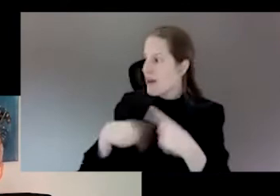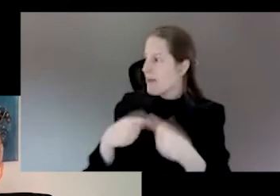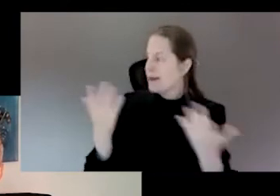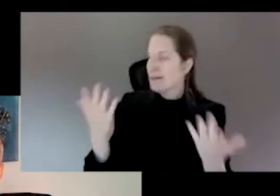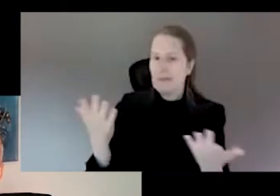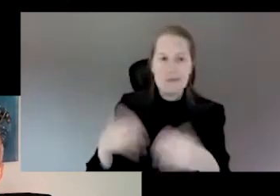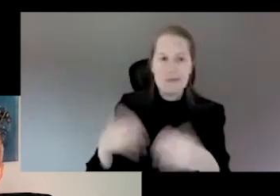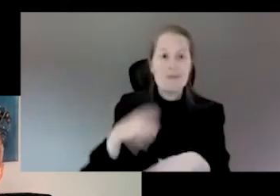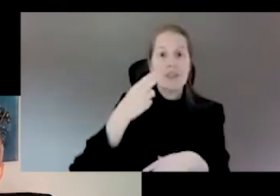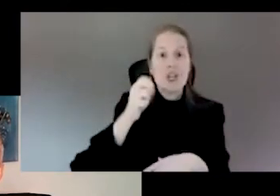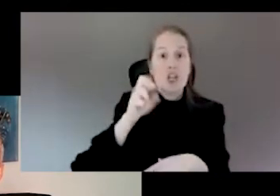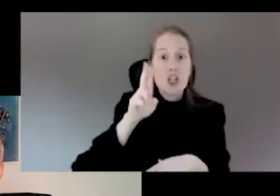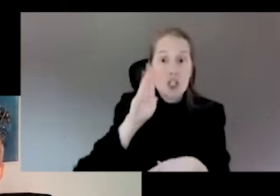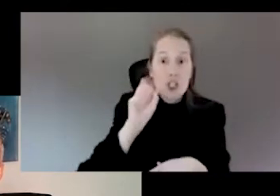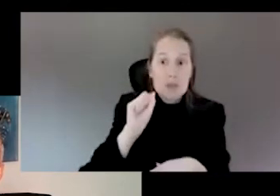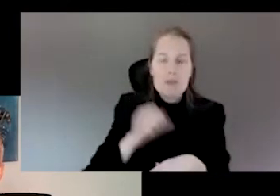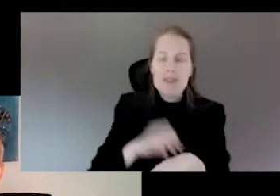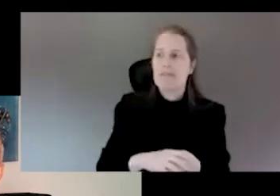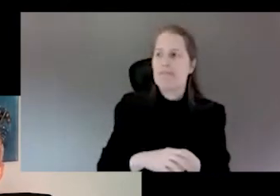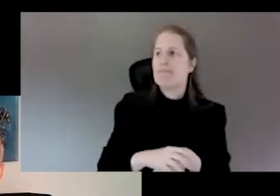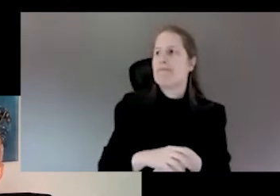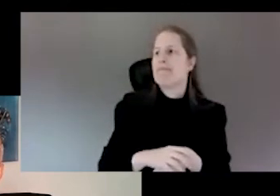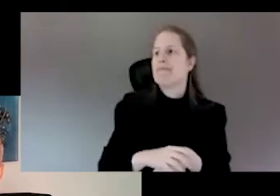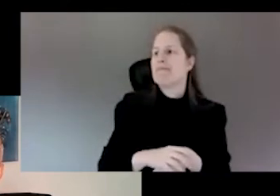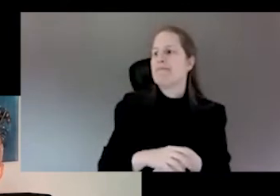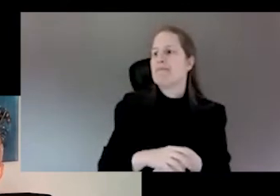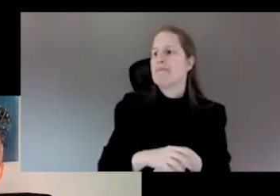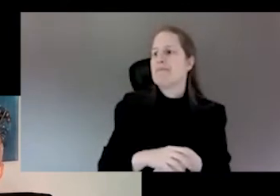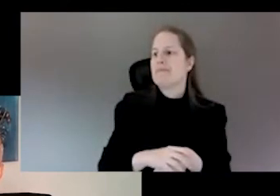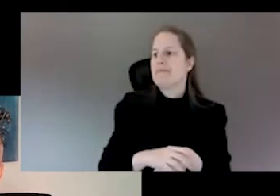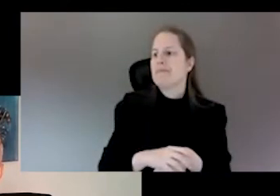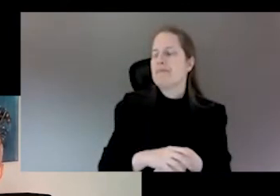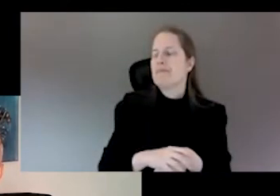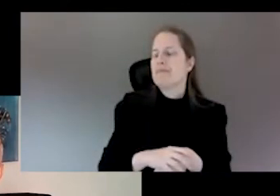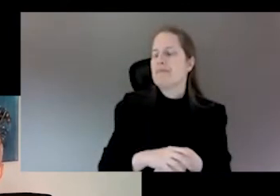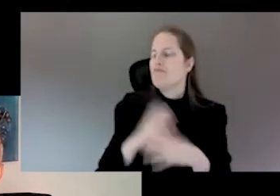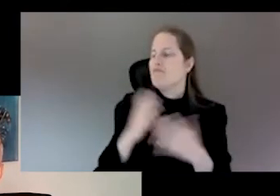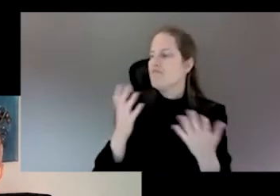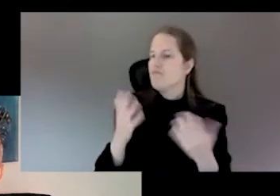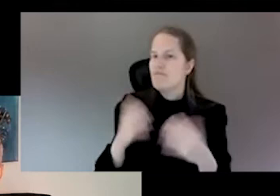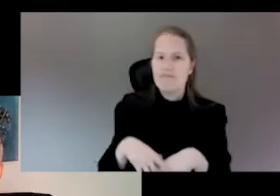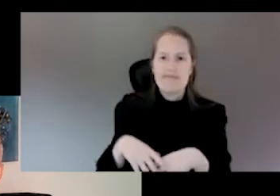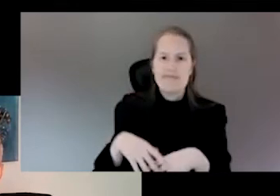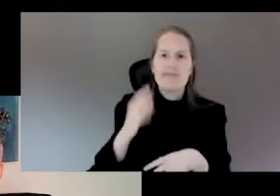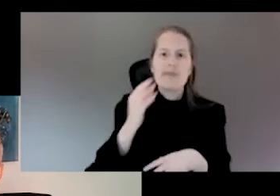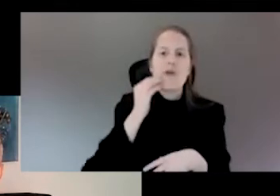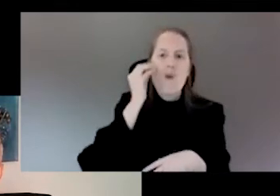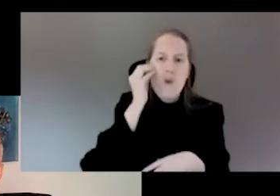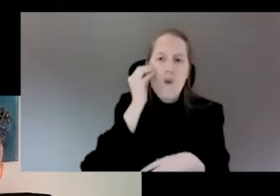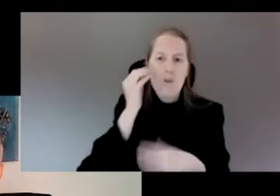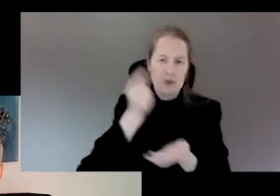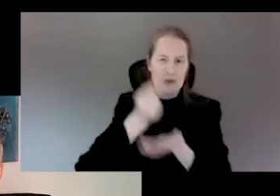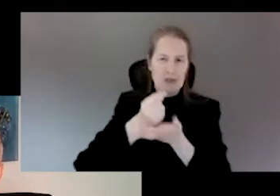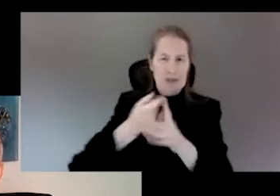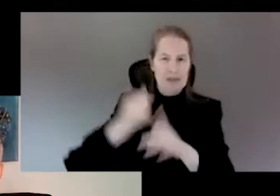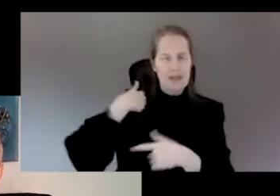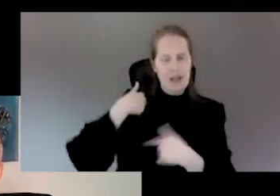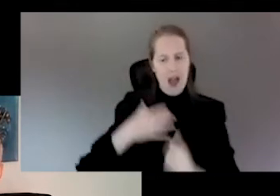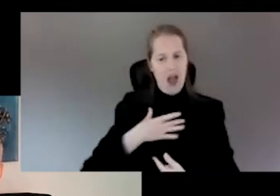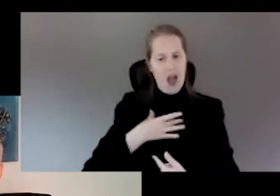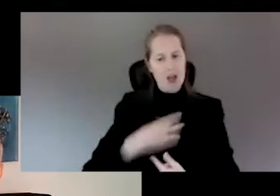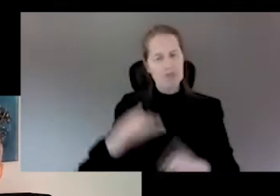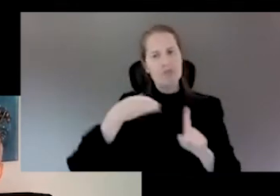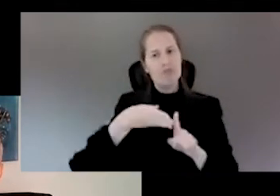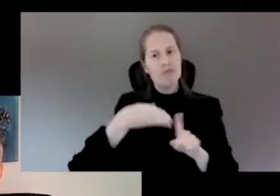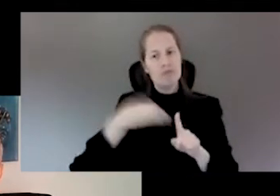herbs and you know you know, homeland treatments that I like to use, and they